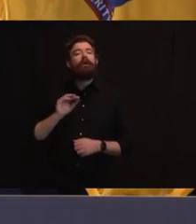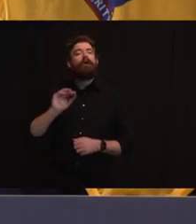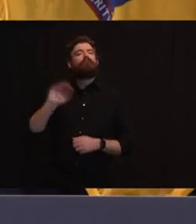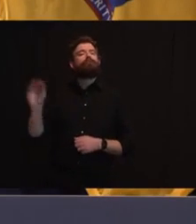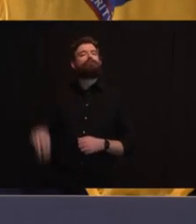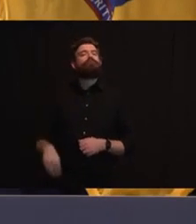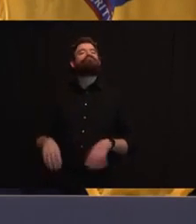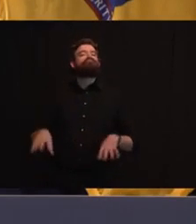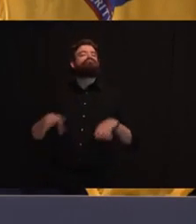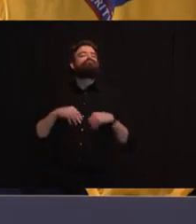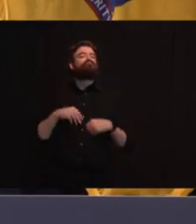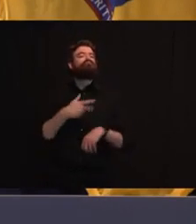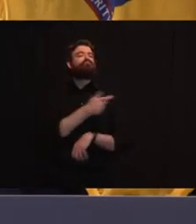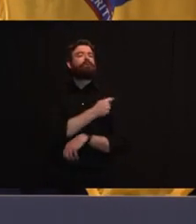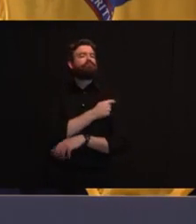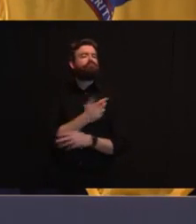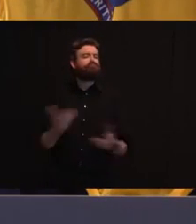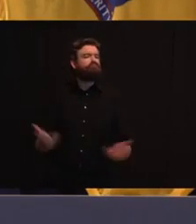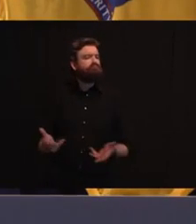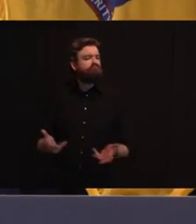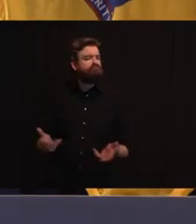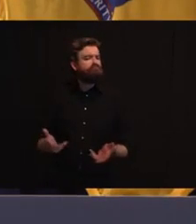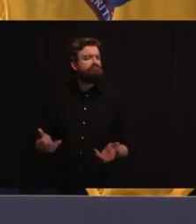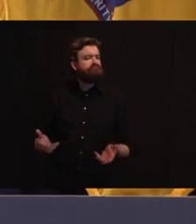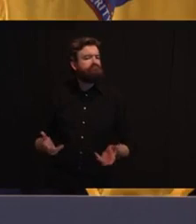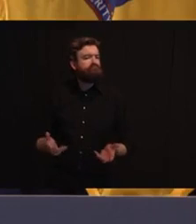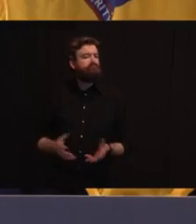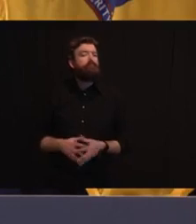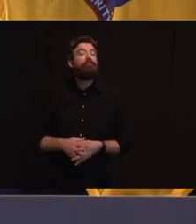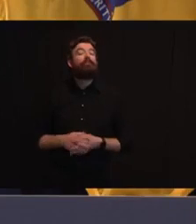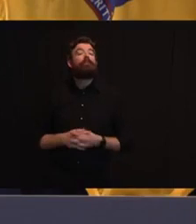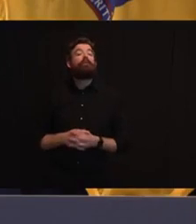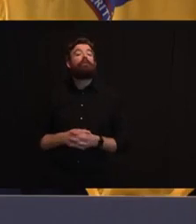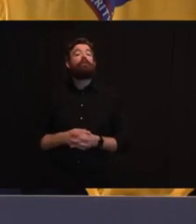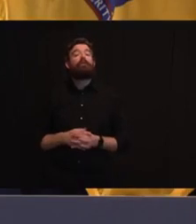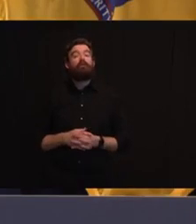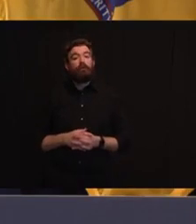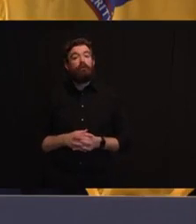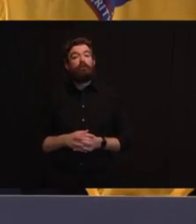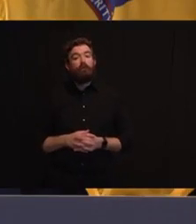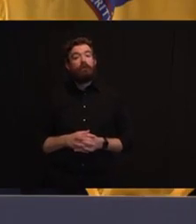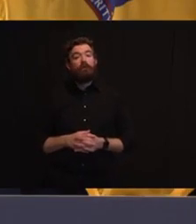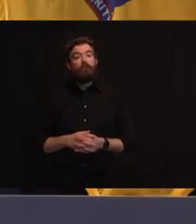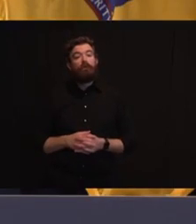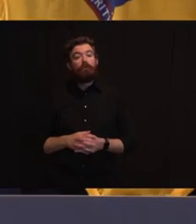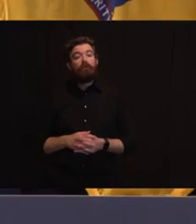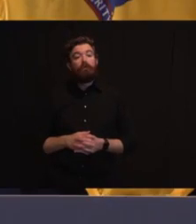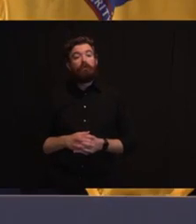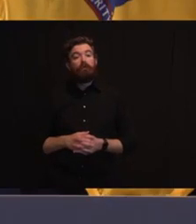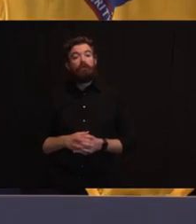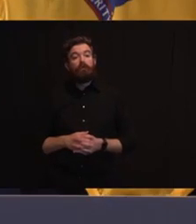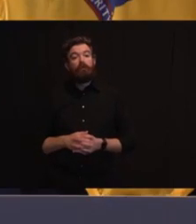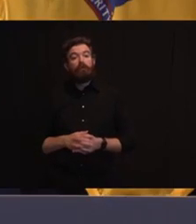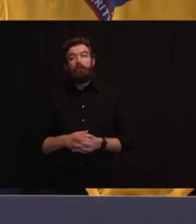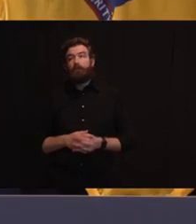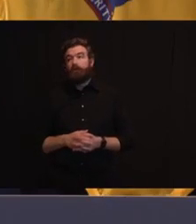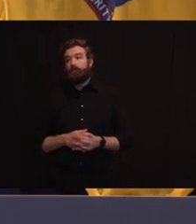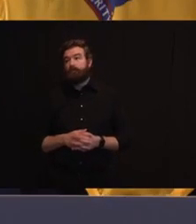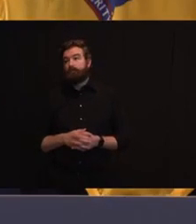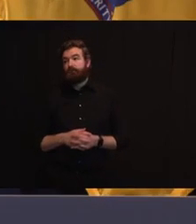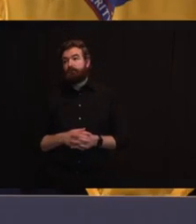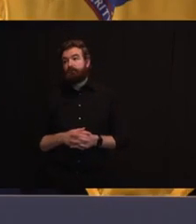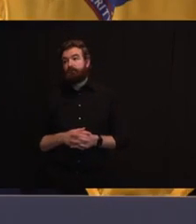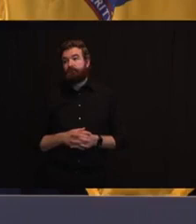I think the supply, I think we've addressed, Ashley, but it's meaningful. This is a meaningful, if it's true that they've already blown through the